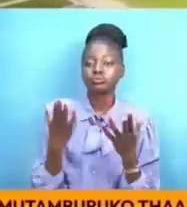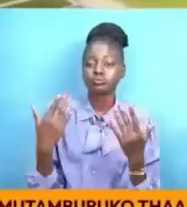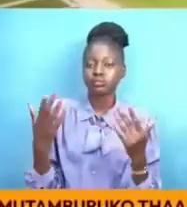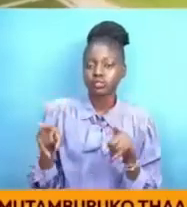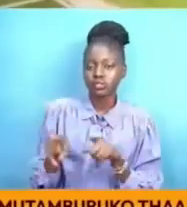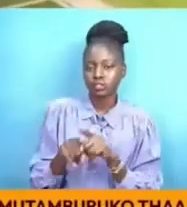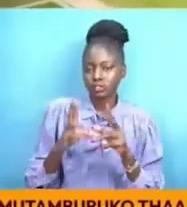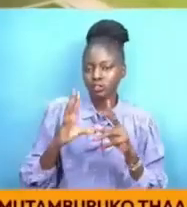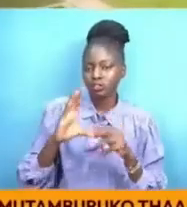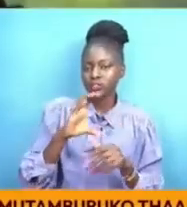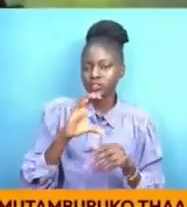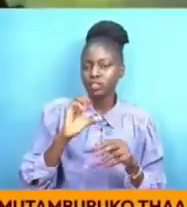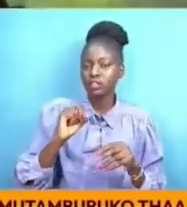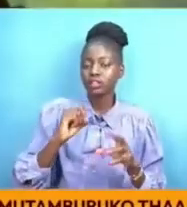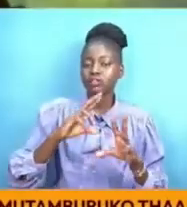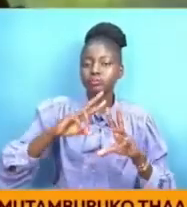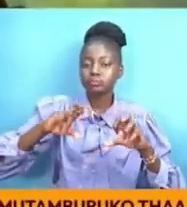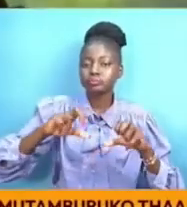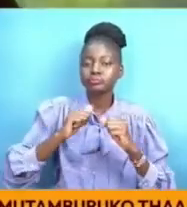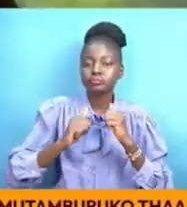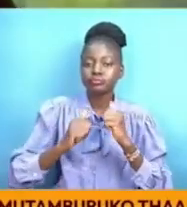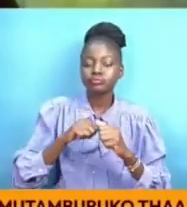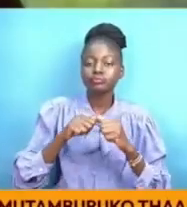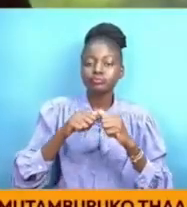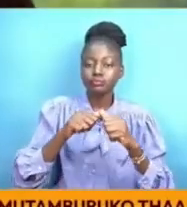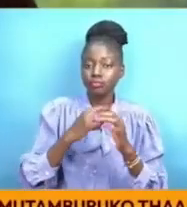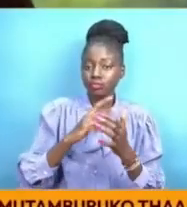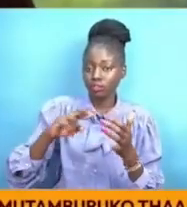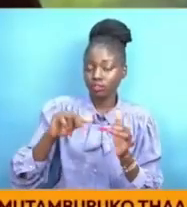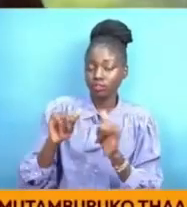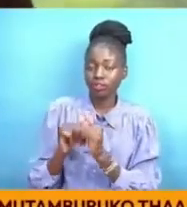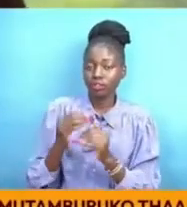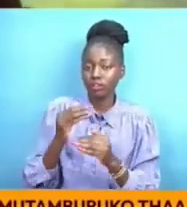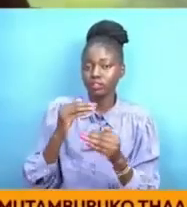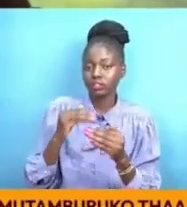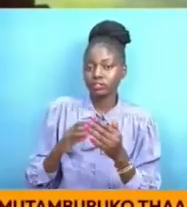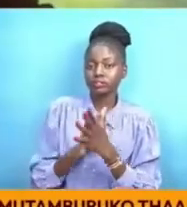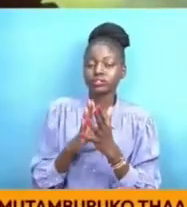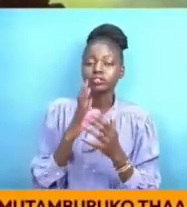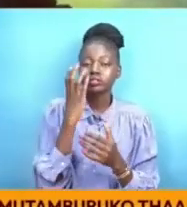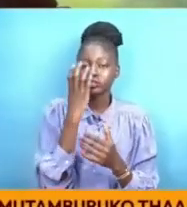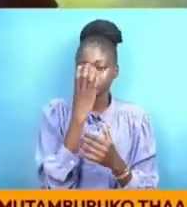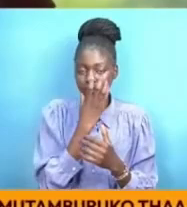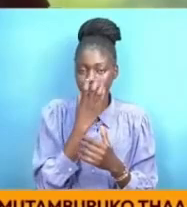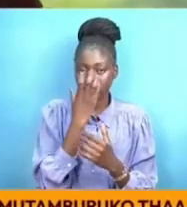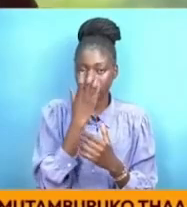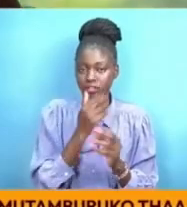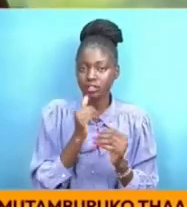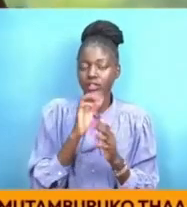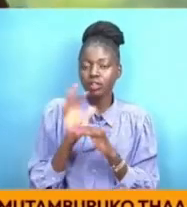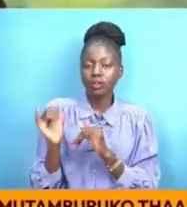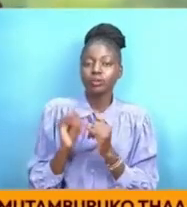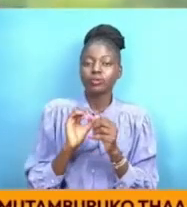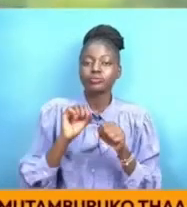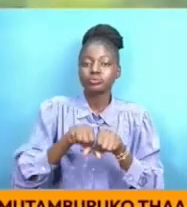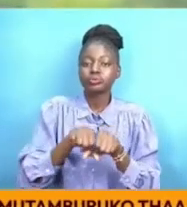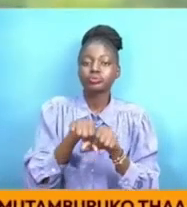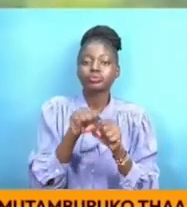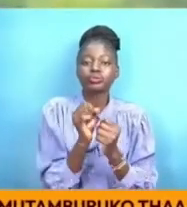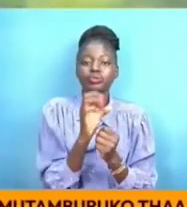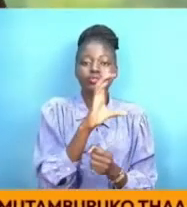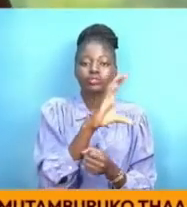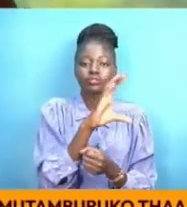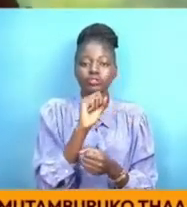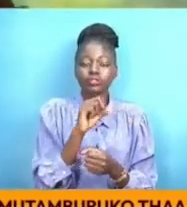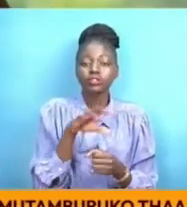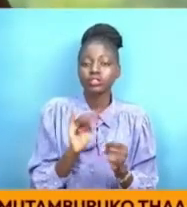ndundu ya mamĩnĩsta arĩa arĩa mendekithĩtio rĩrarũmĩrĩra thutha wa mũtongoria wa bũrũri William Ruto gũkorwo abunjire ndundu yake ya